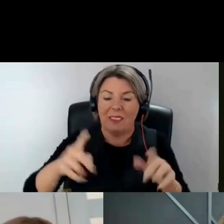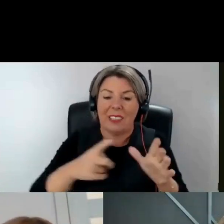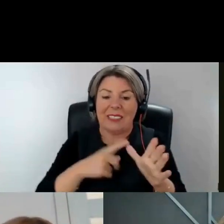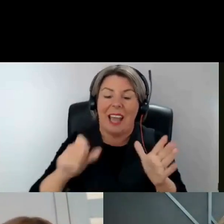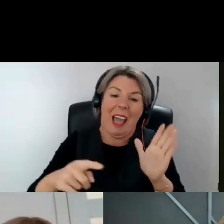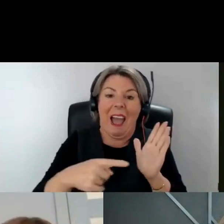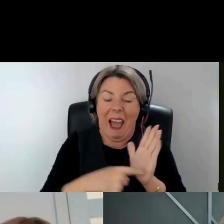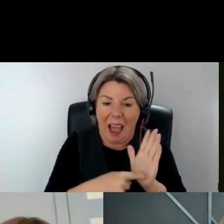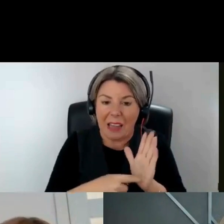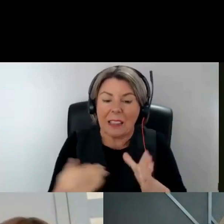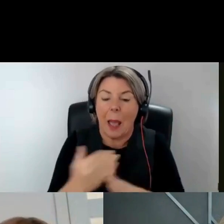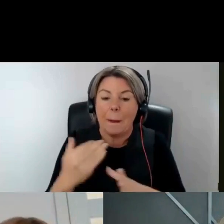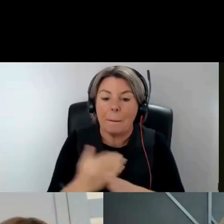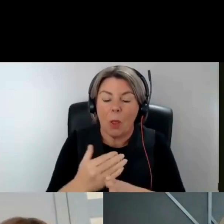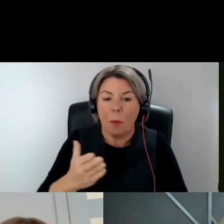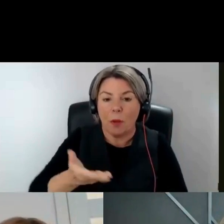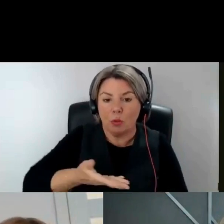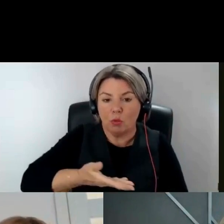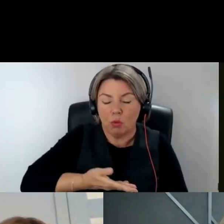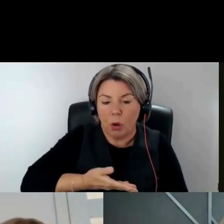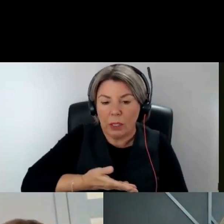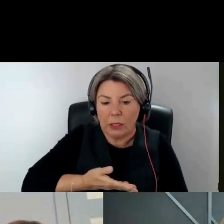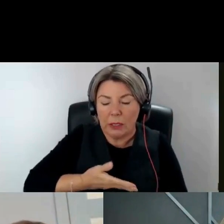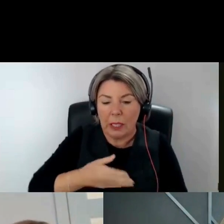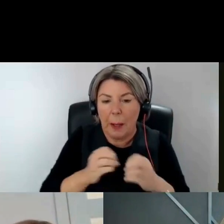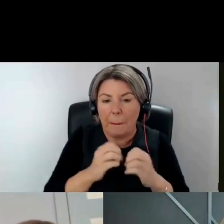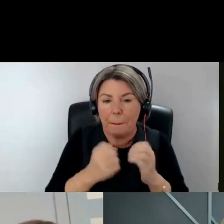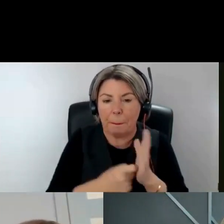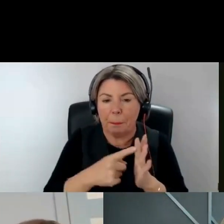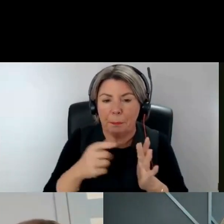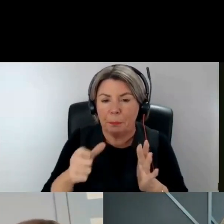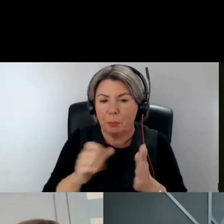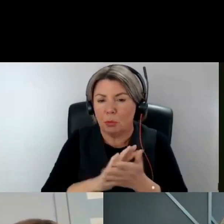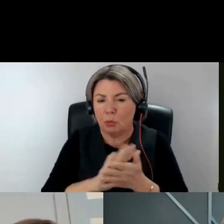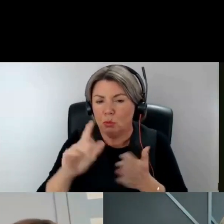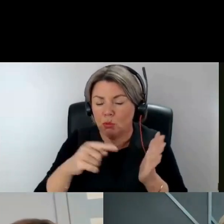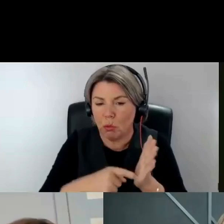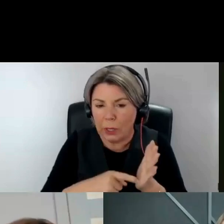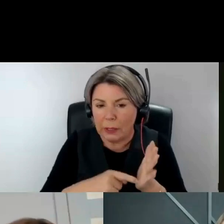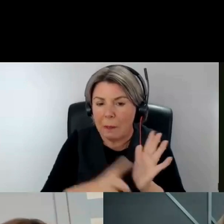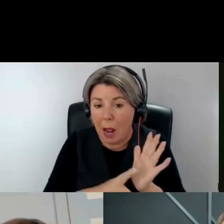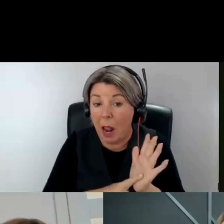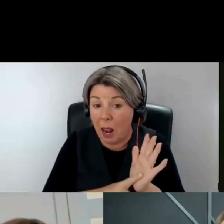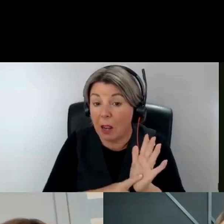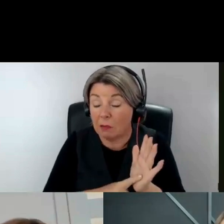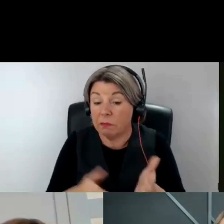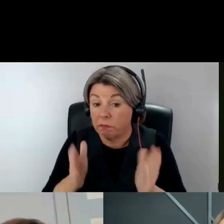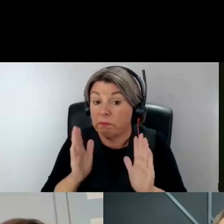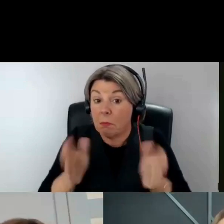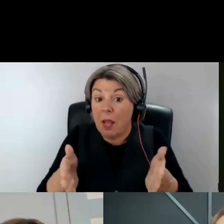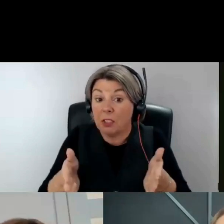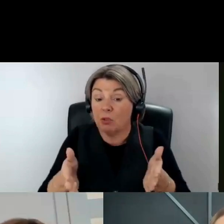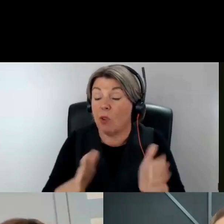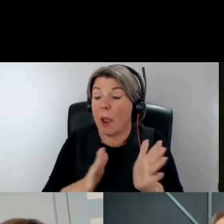quick Google. The Employment Rights Bill is expected to bring some mandatory menopause parts to it as well. So